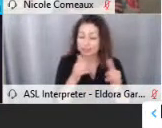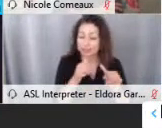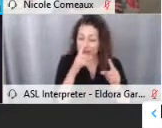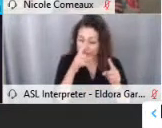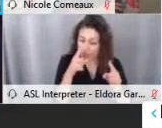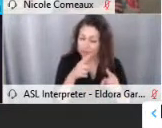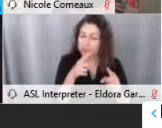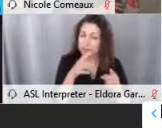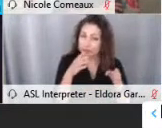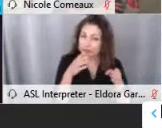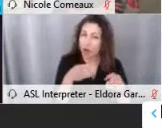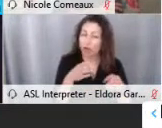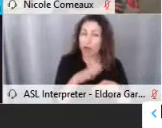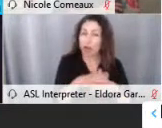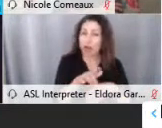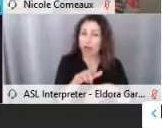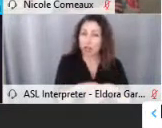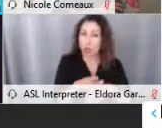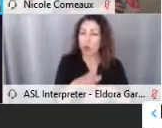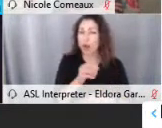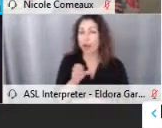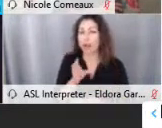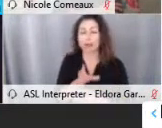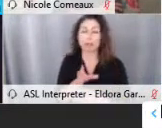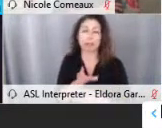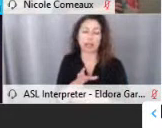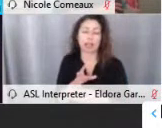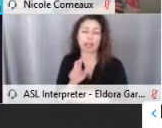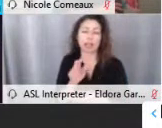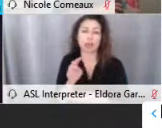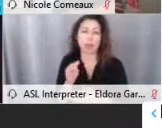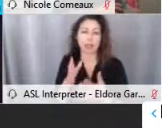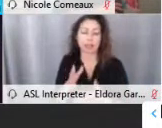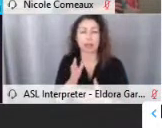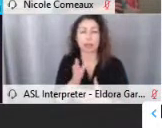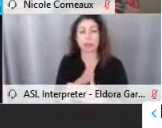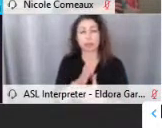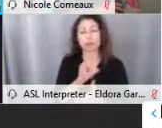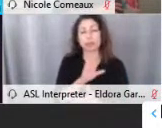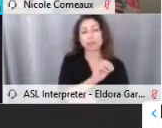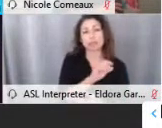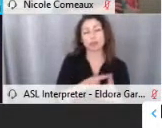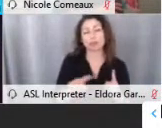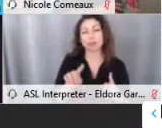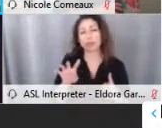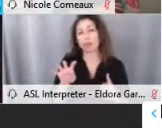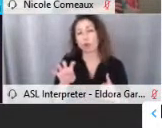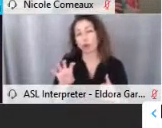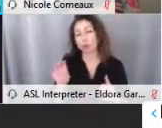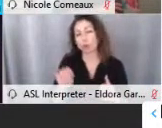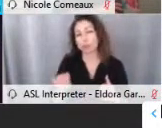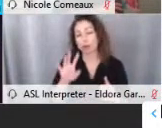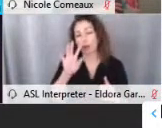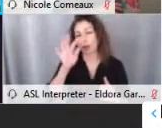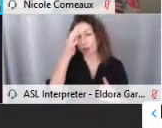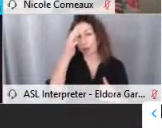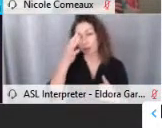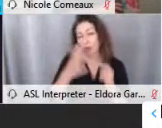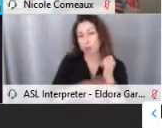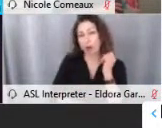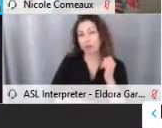target on those low and middle income New Mexicans who are between 0 and 400% of the federal poverty